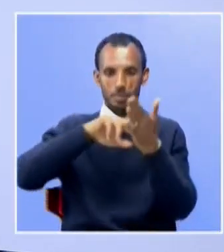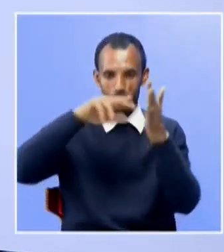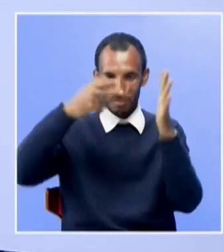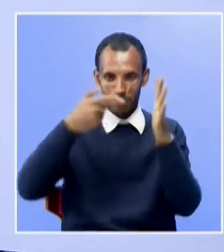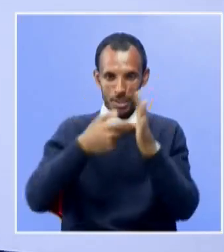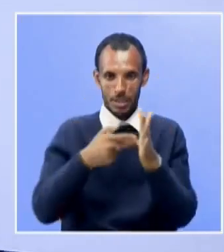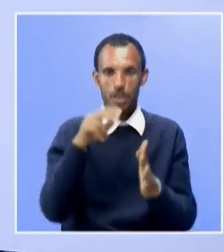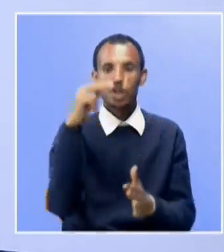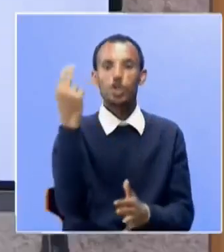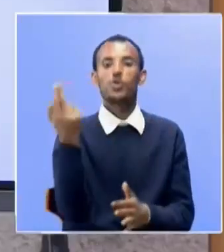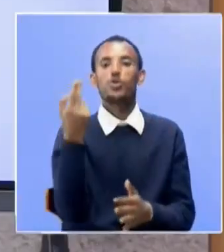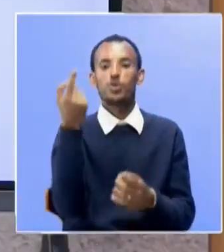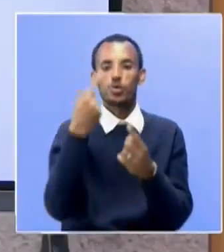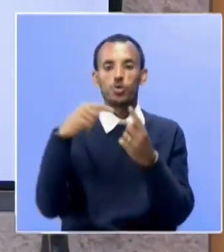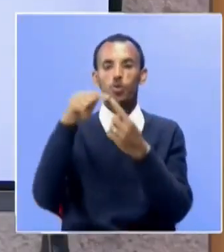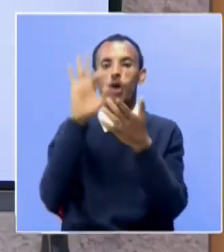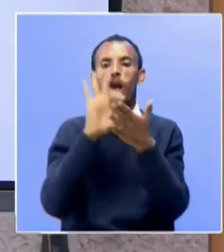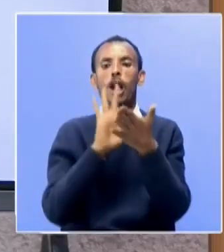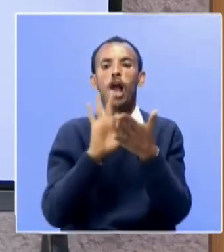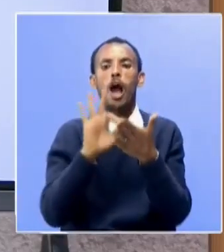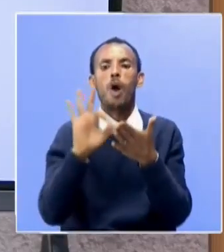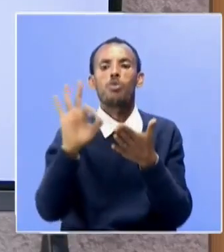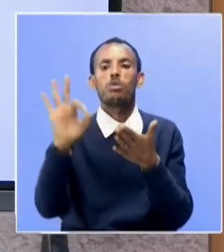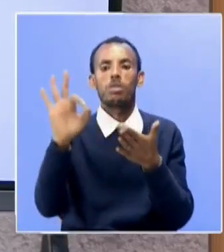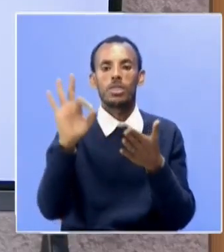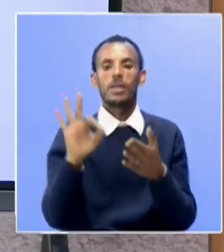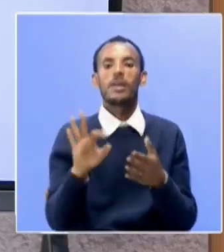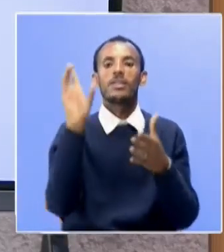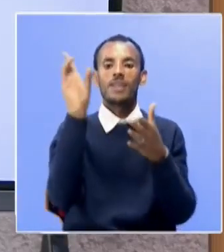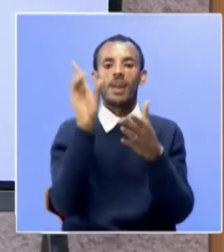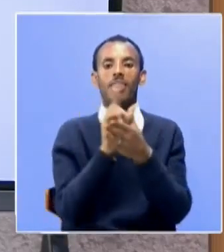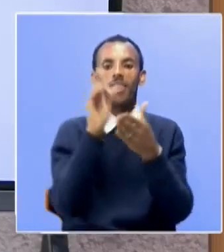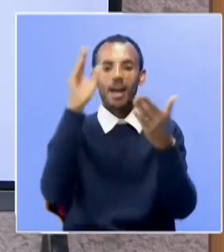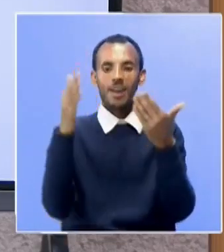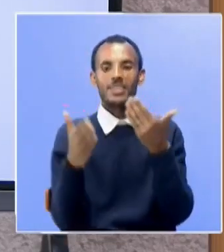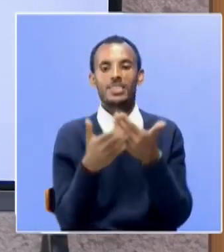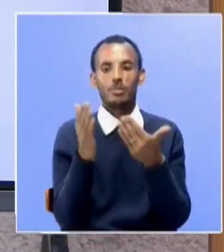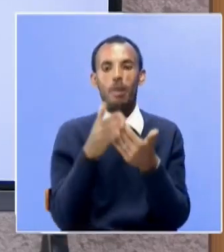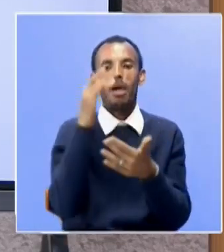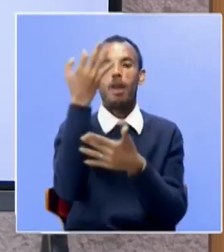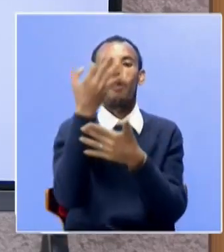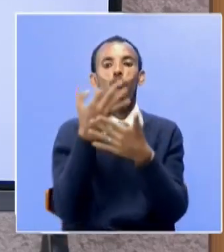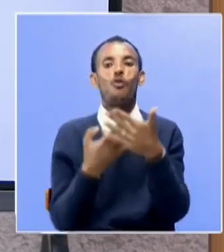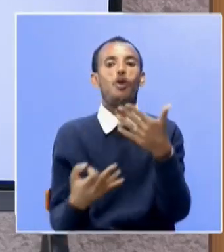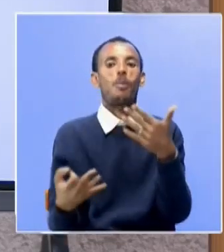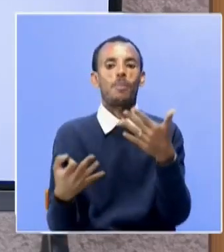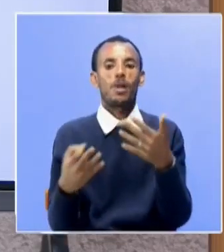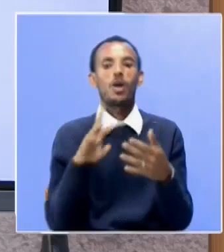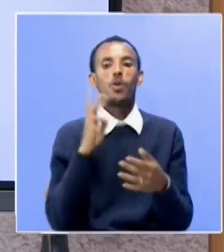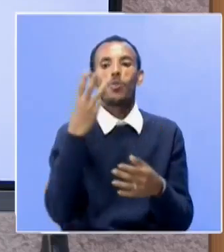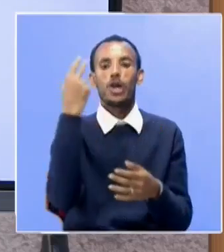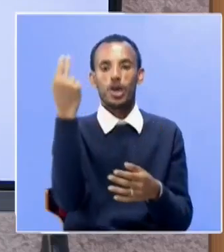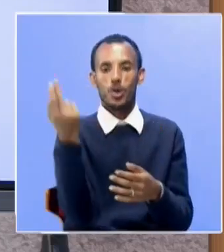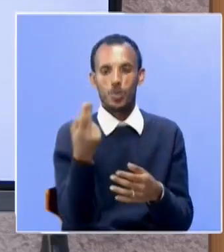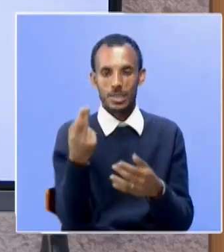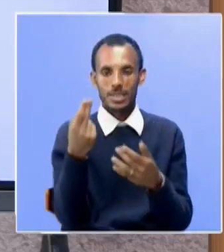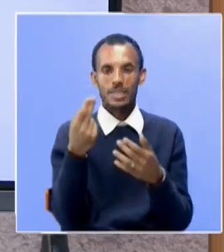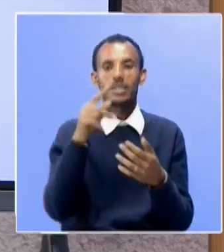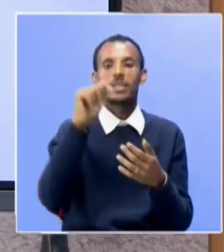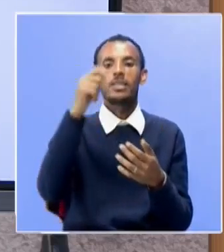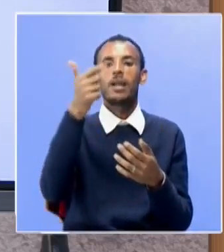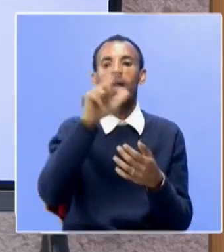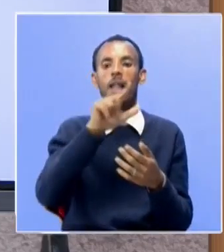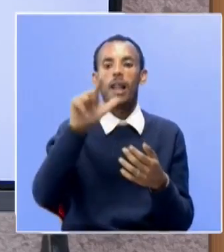to count the data in simpler form. We use tally marks in this